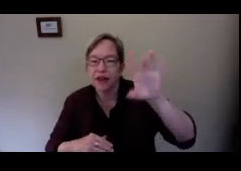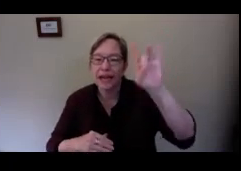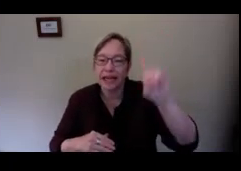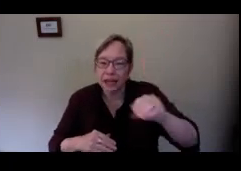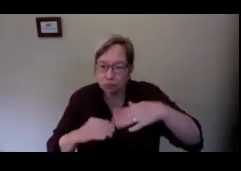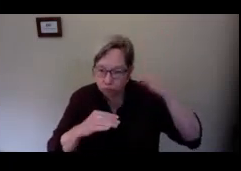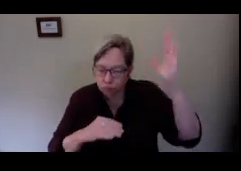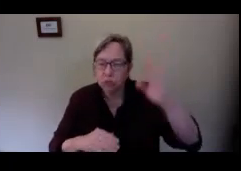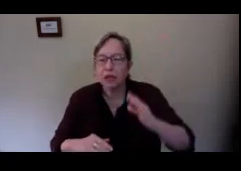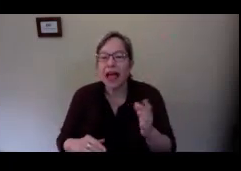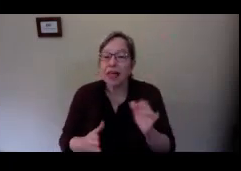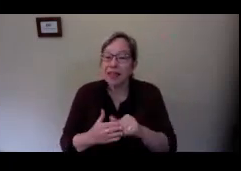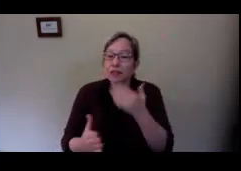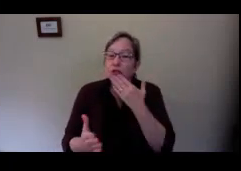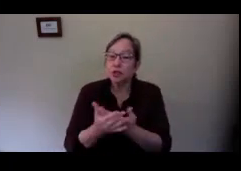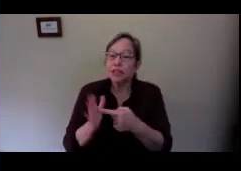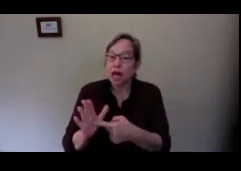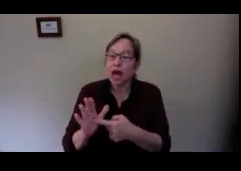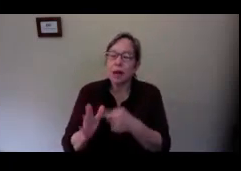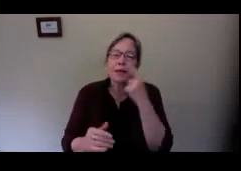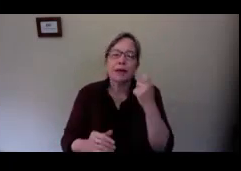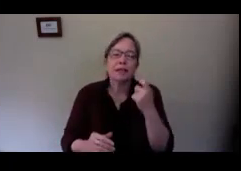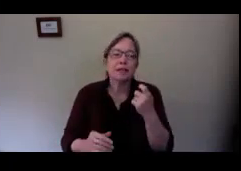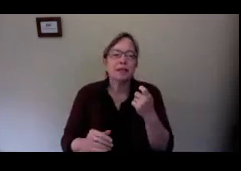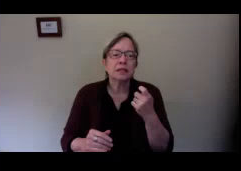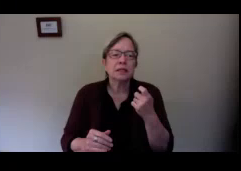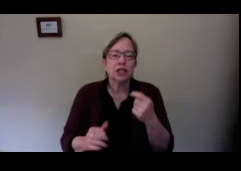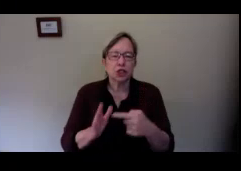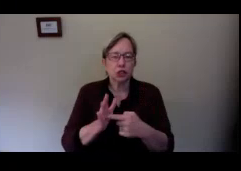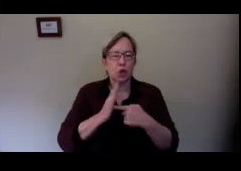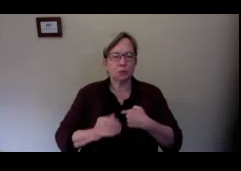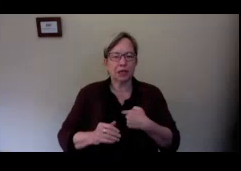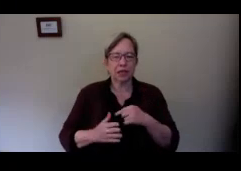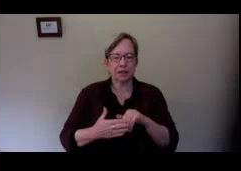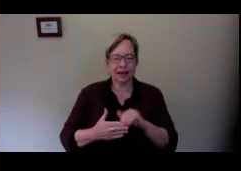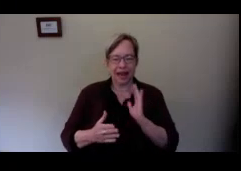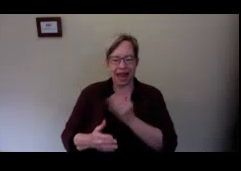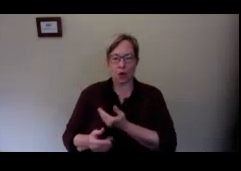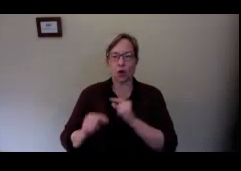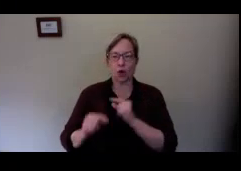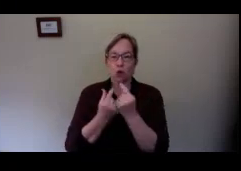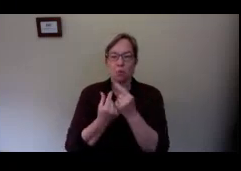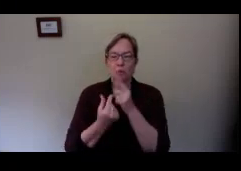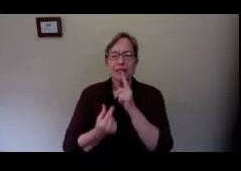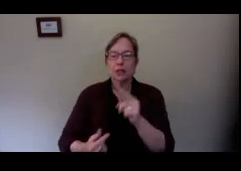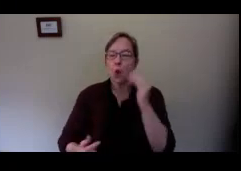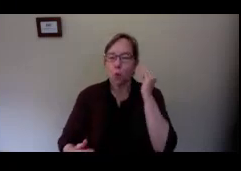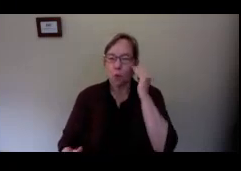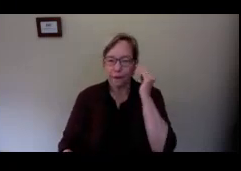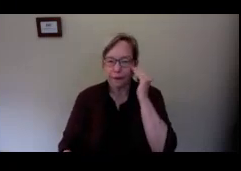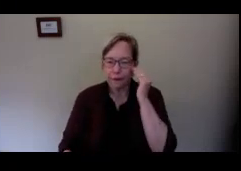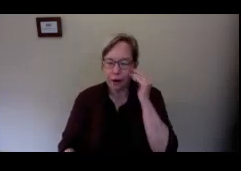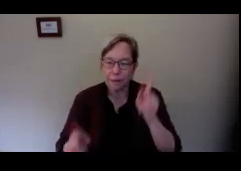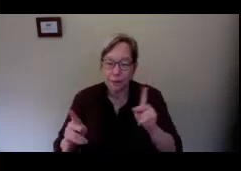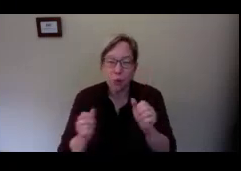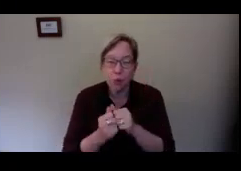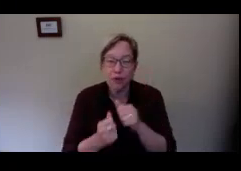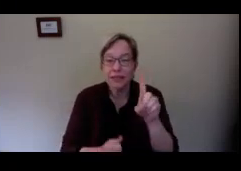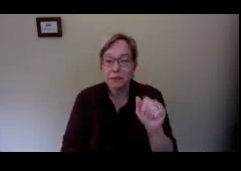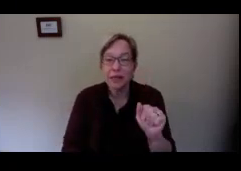in hypothesis, and that's a good sign because it shows me that our group is aware that people with